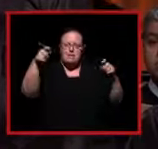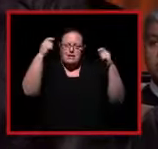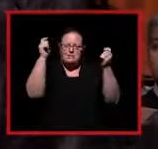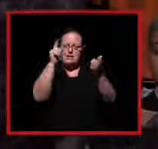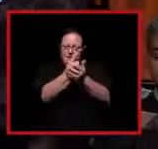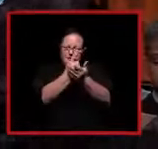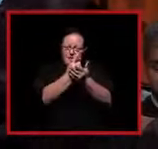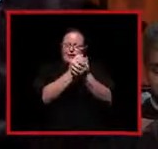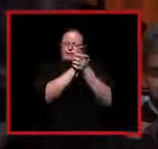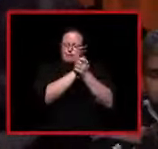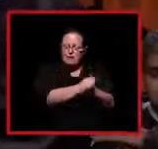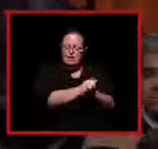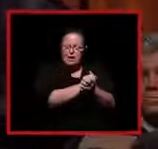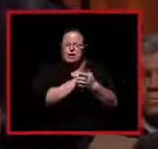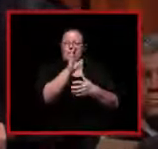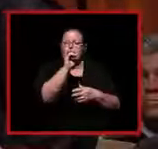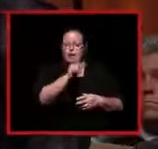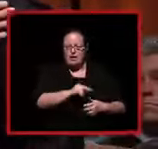Brian.